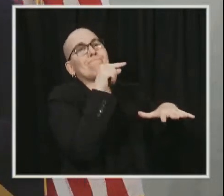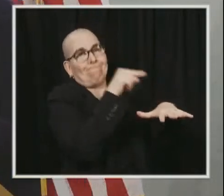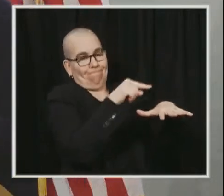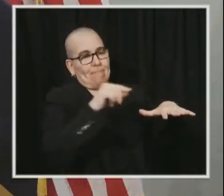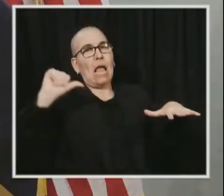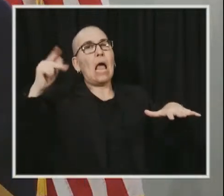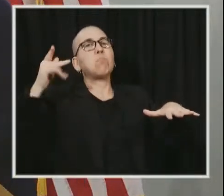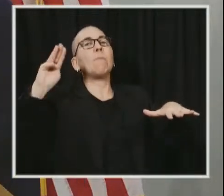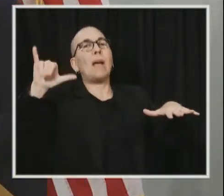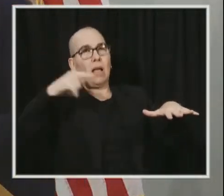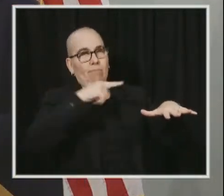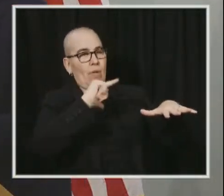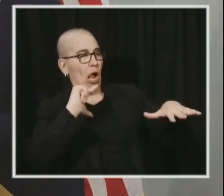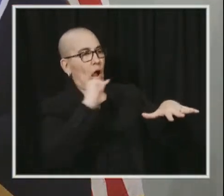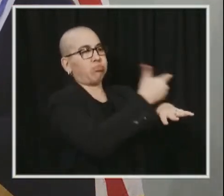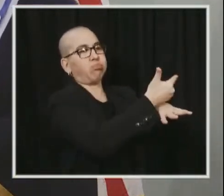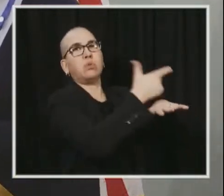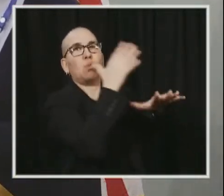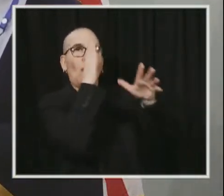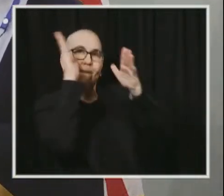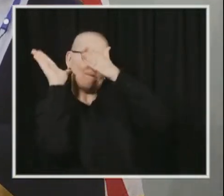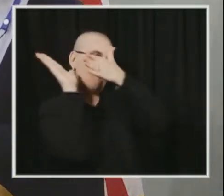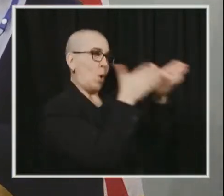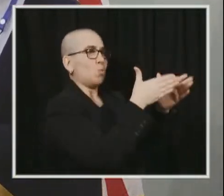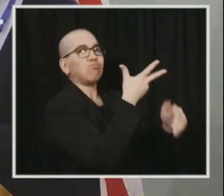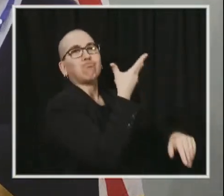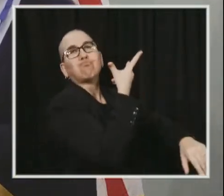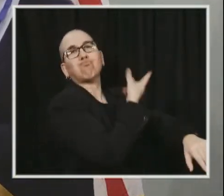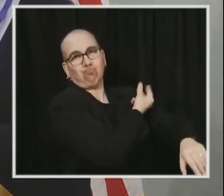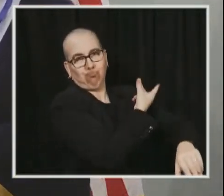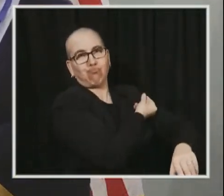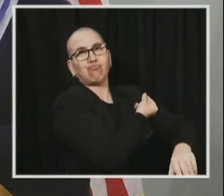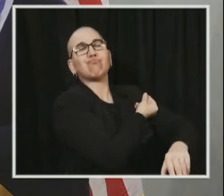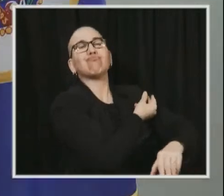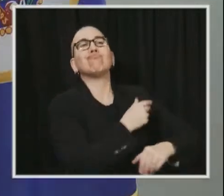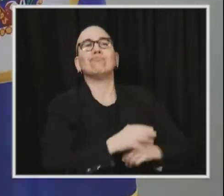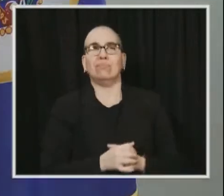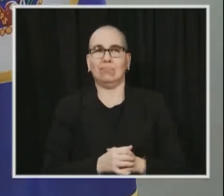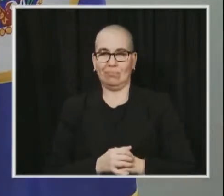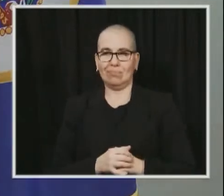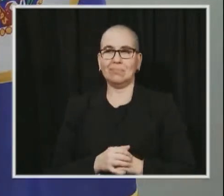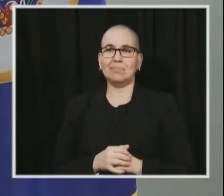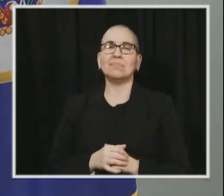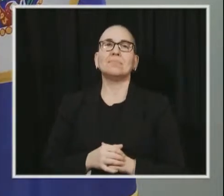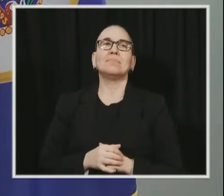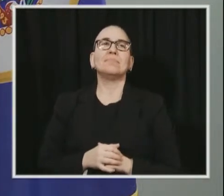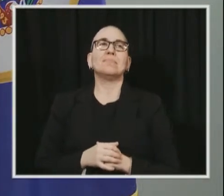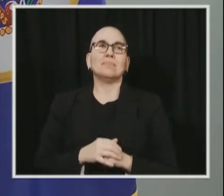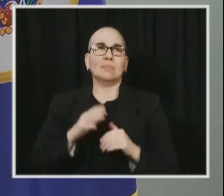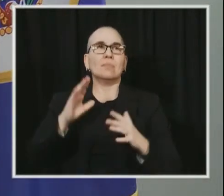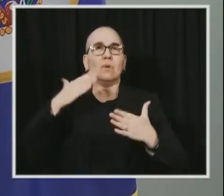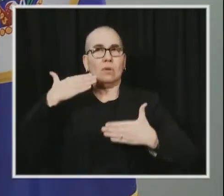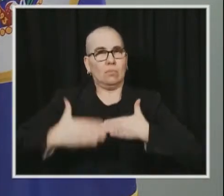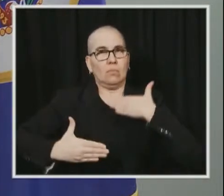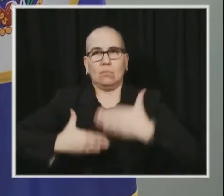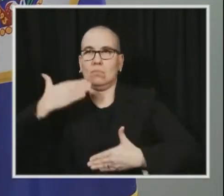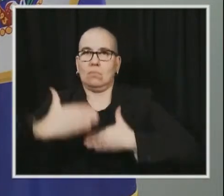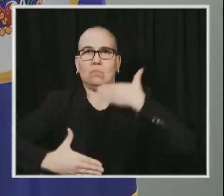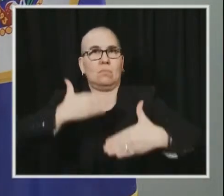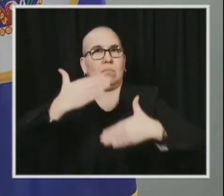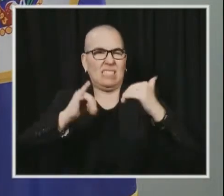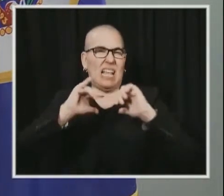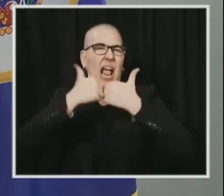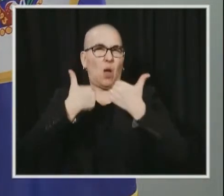of population, but by this time we will be having significant increases in the volume, and we'll be able to get through these populations in a